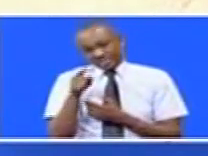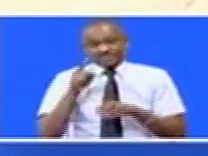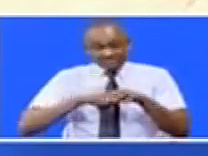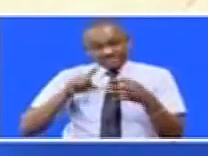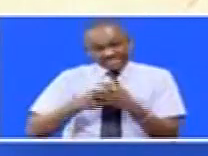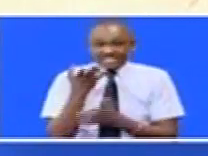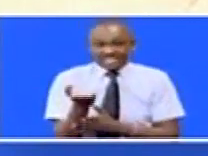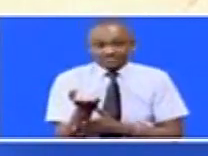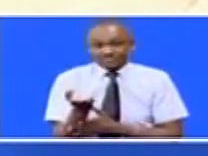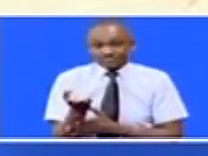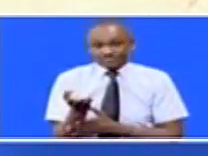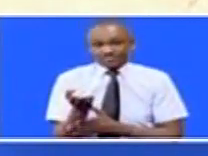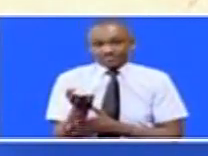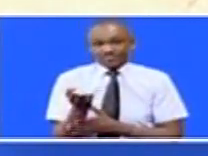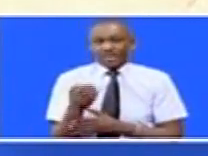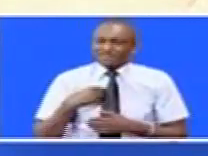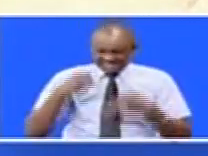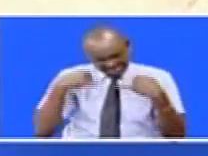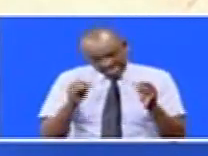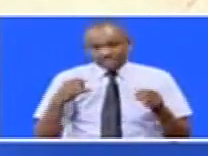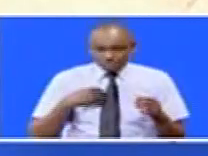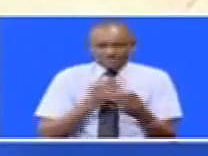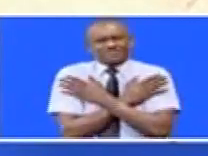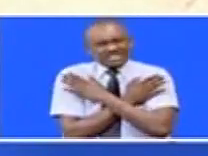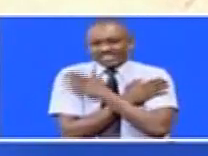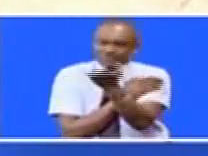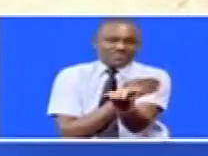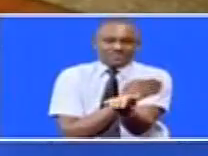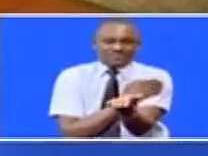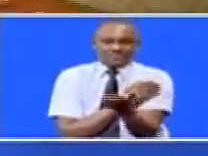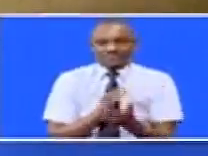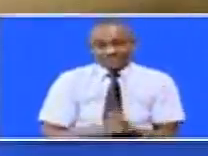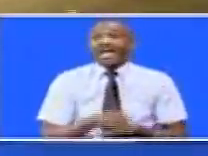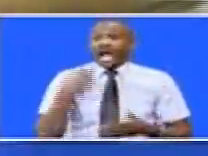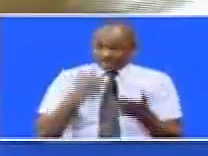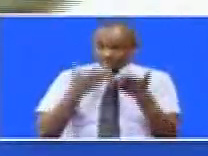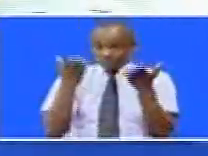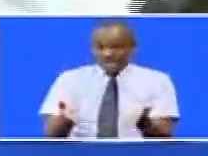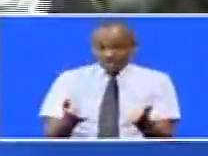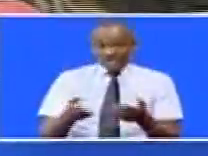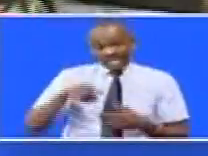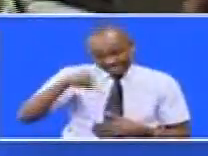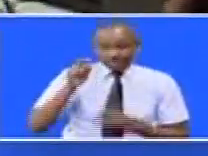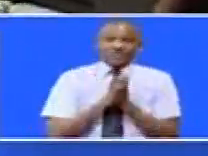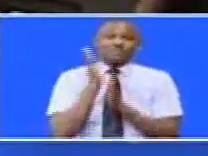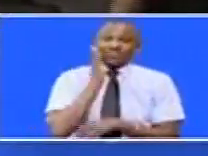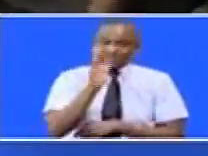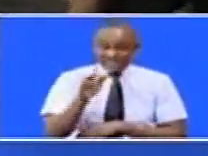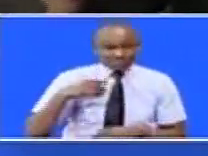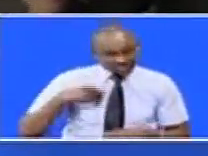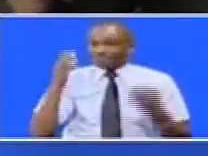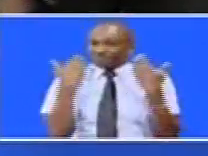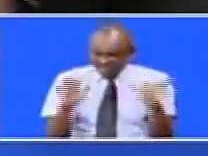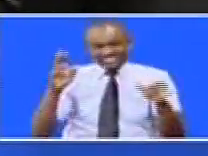from, I try to be as friendly as possible. Kufikia sasa, Zuber na mamaye tayari